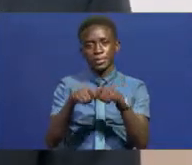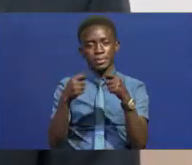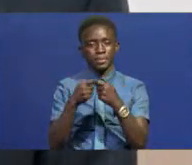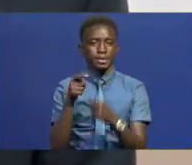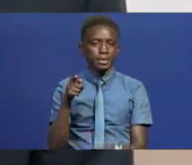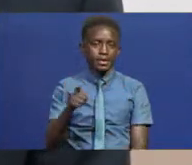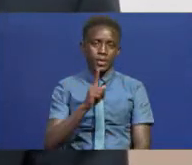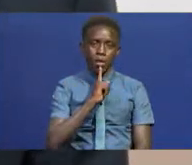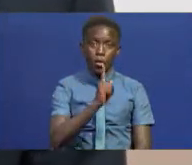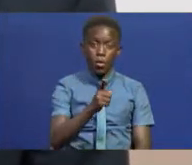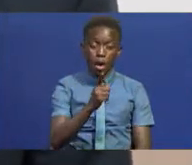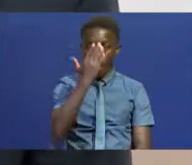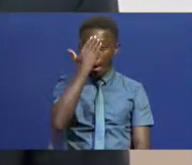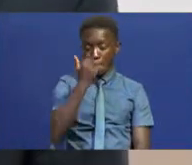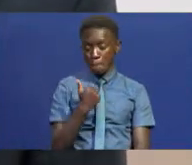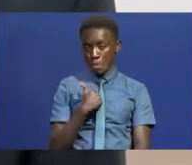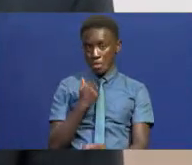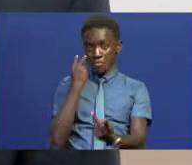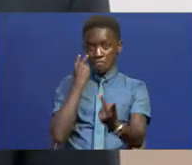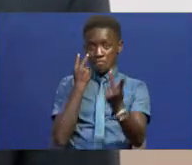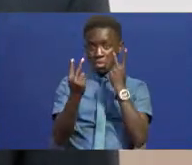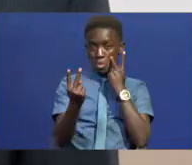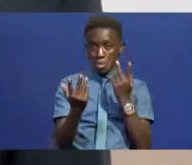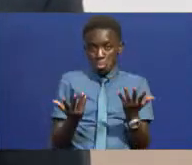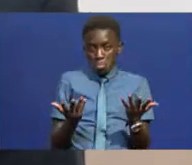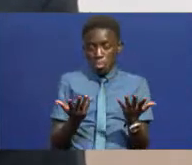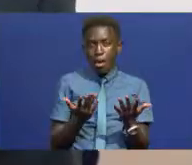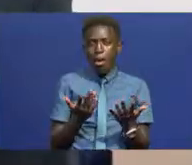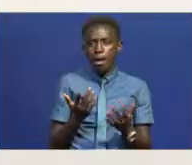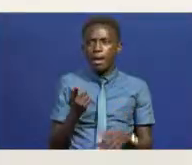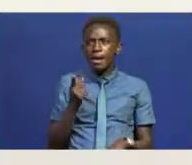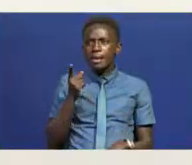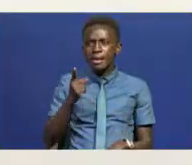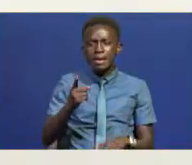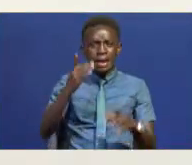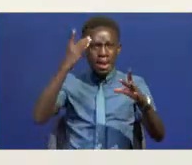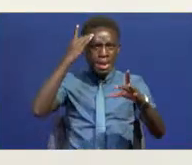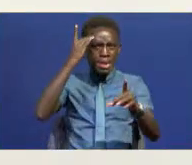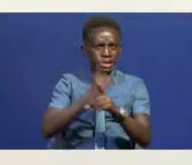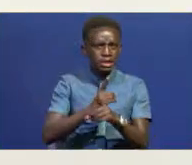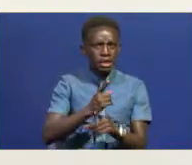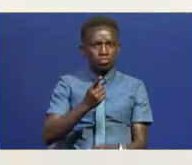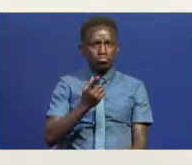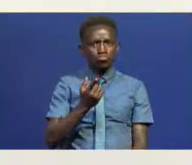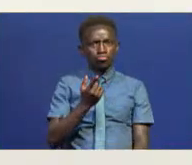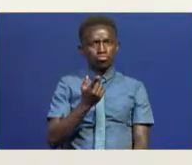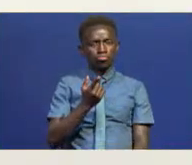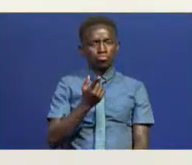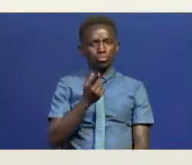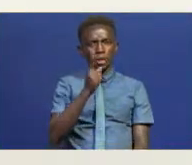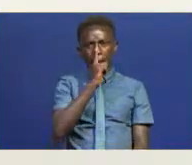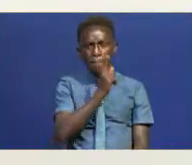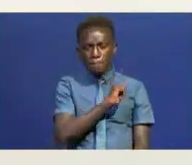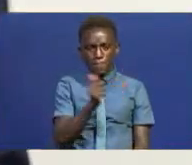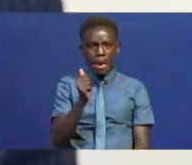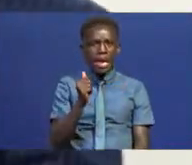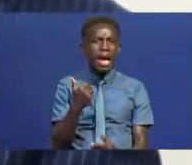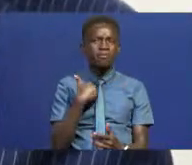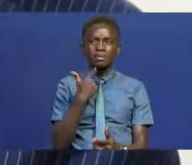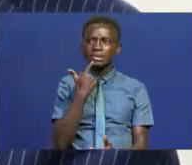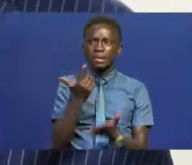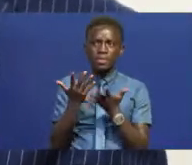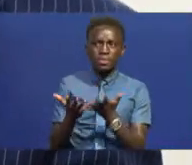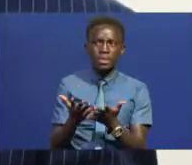the decision to charge has been stayed. Based on the facts presented in the High Court, I've seen